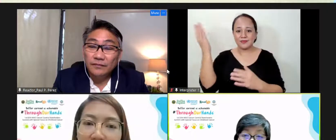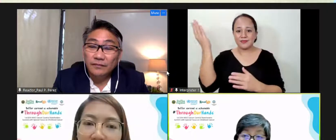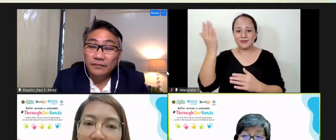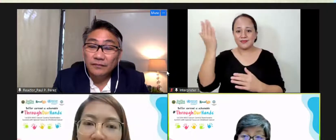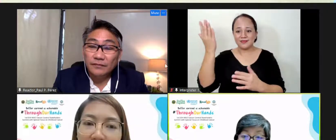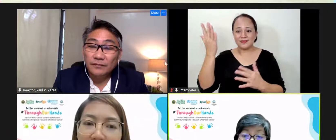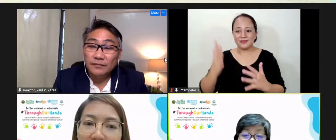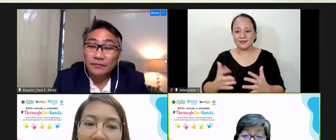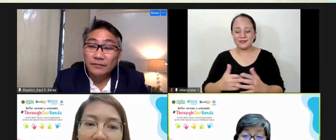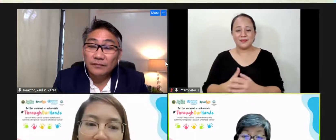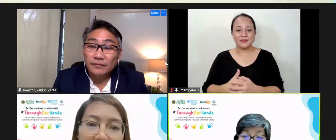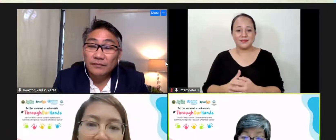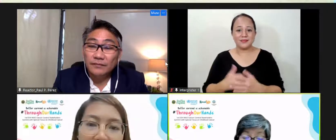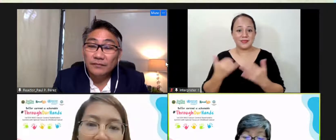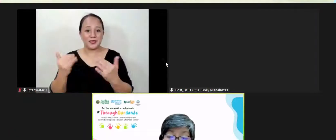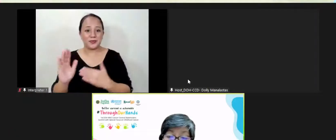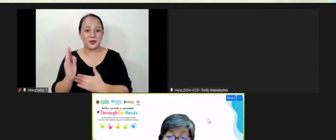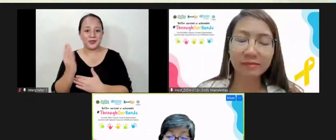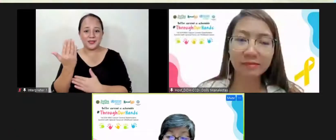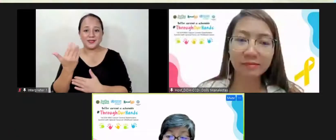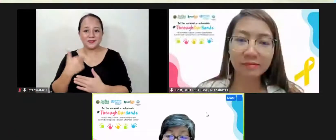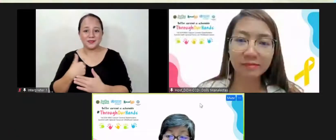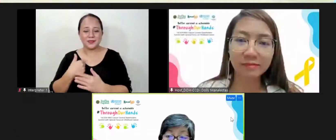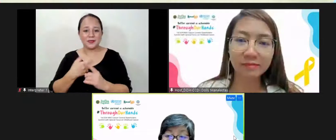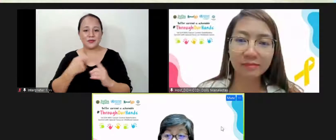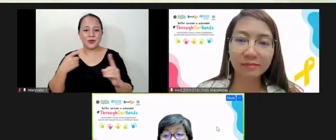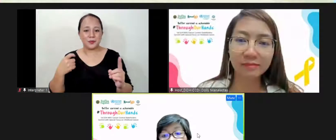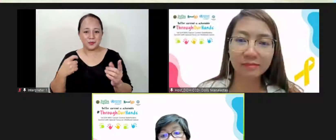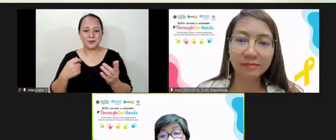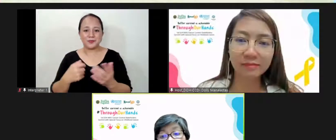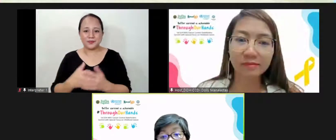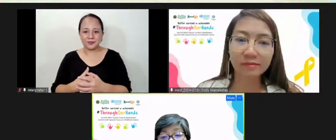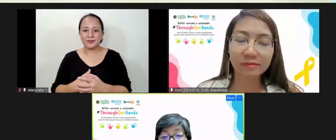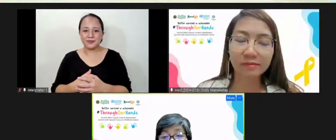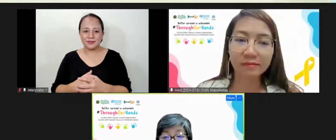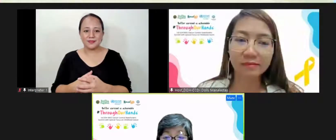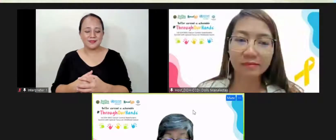speakers this morning, from